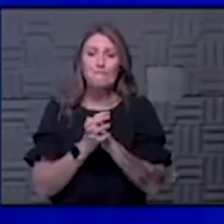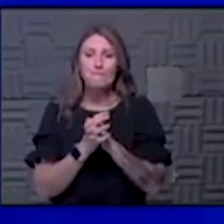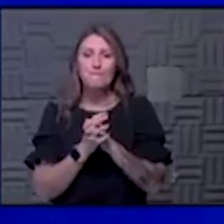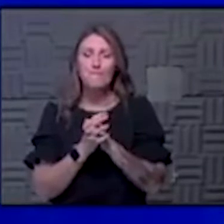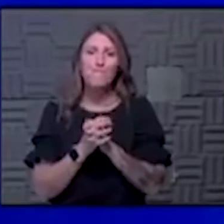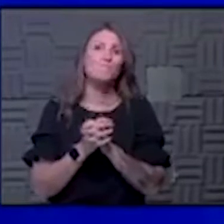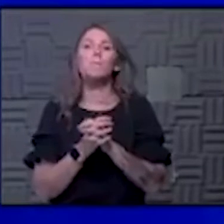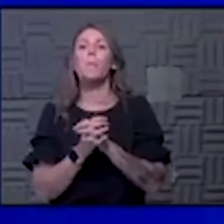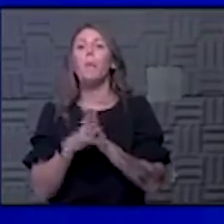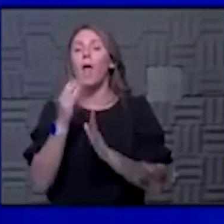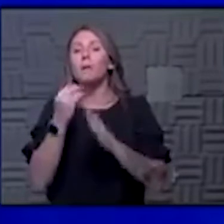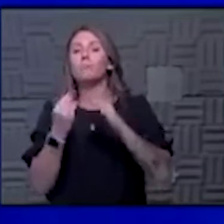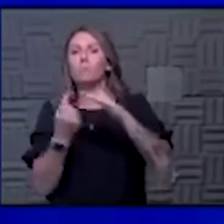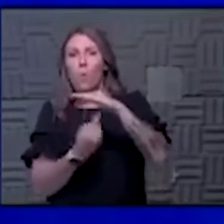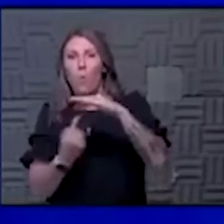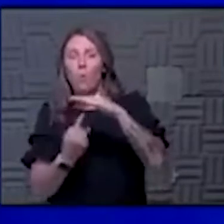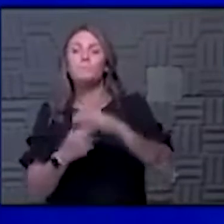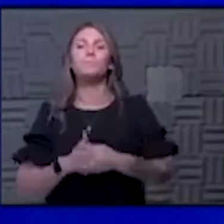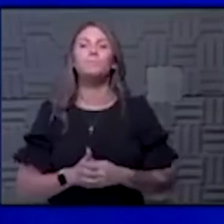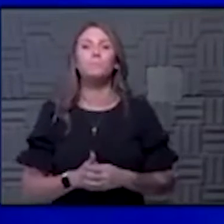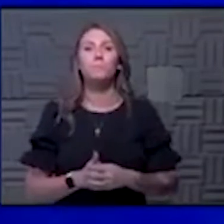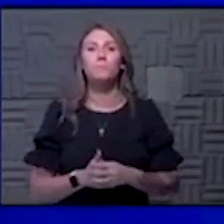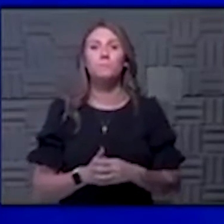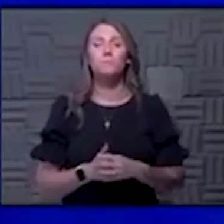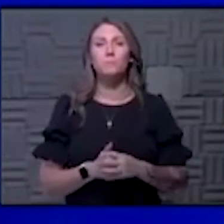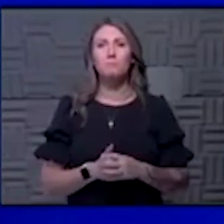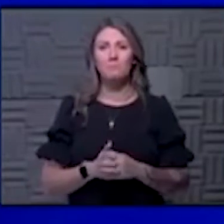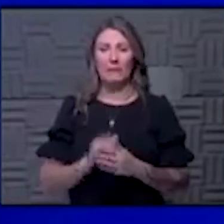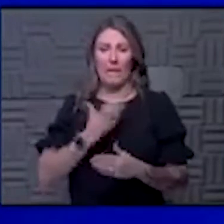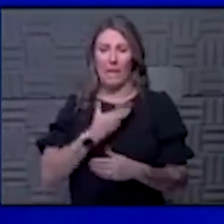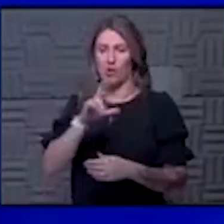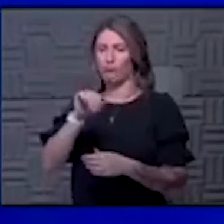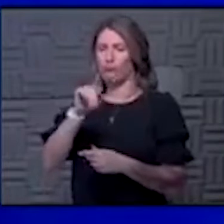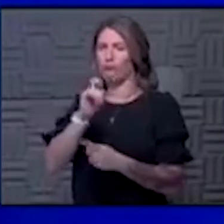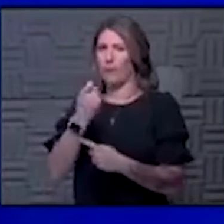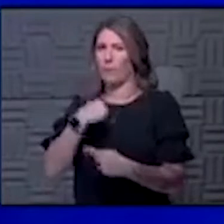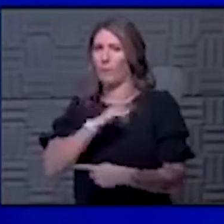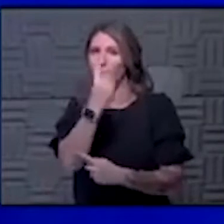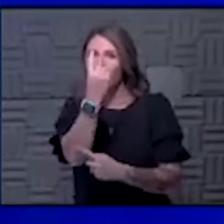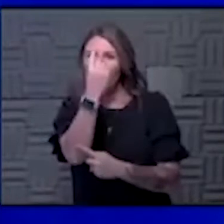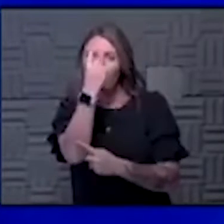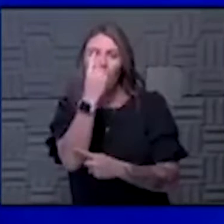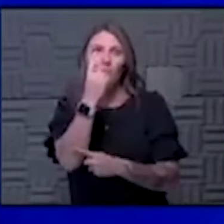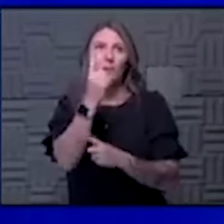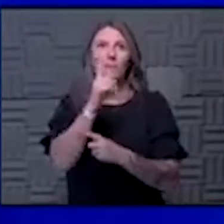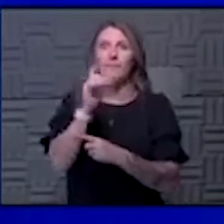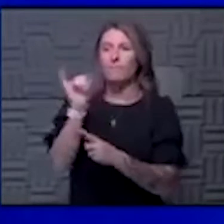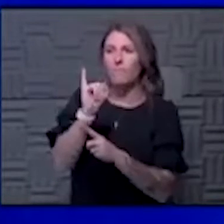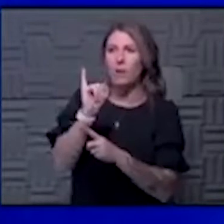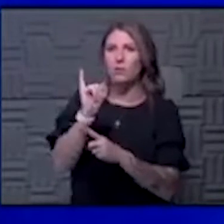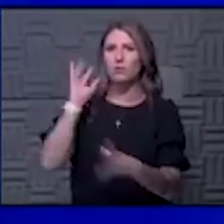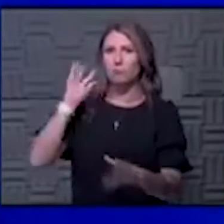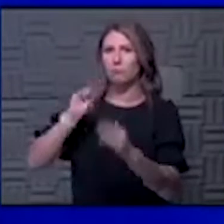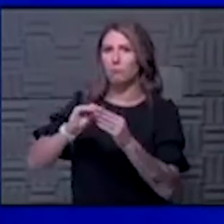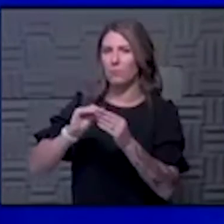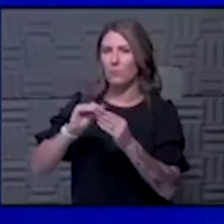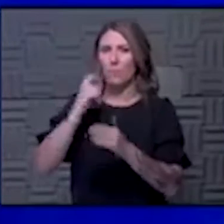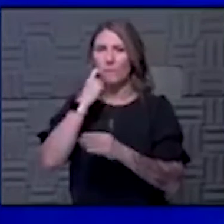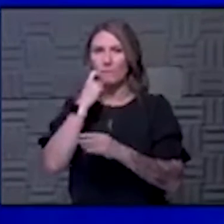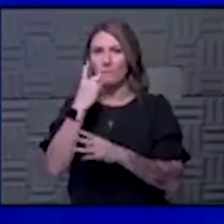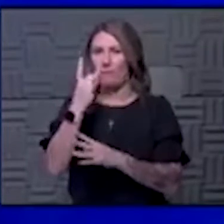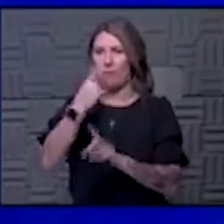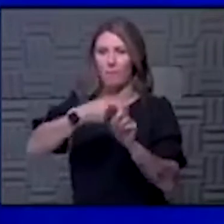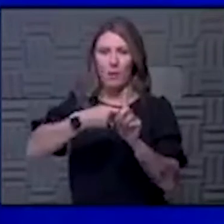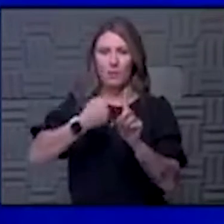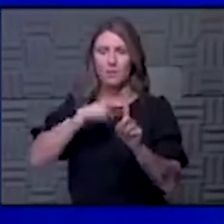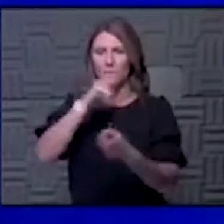having to be on quarantine. We think that our rate of infection over the last 8 months, compared to what we